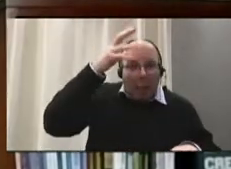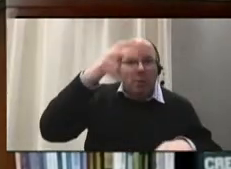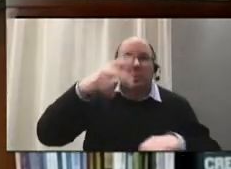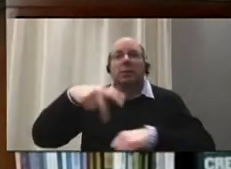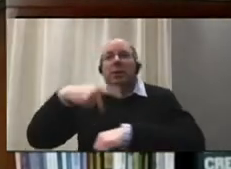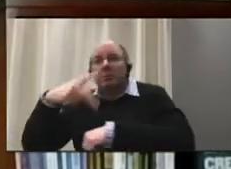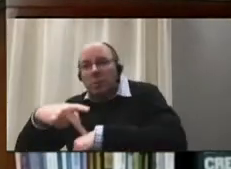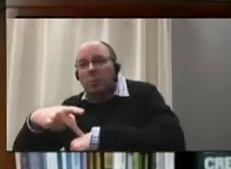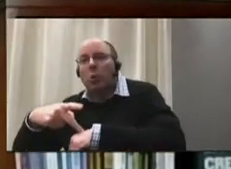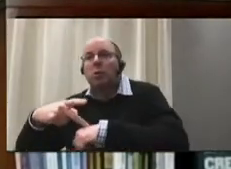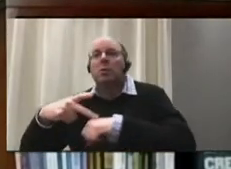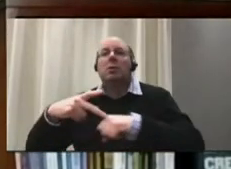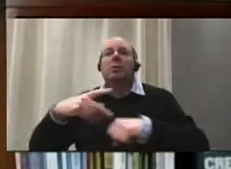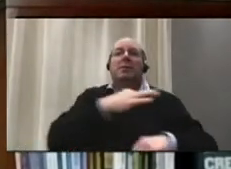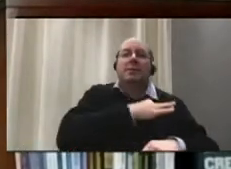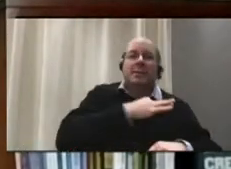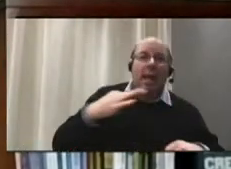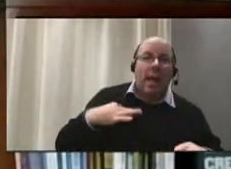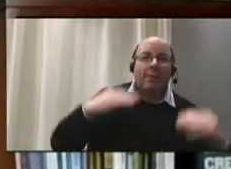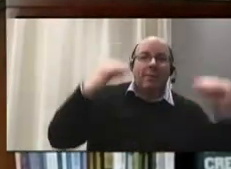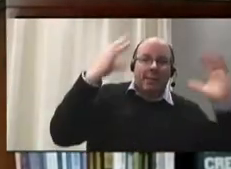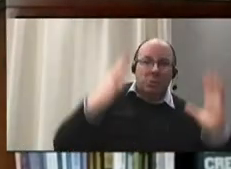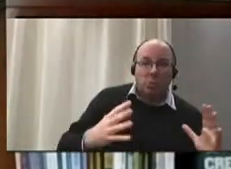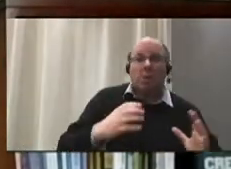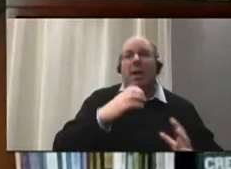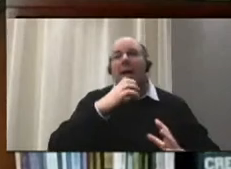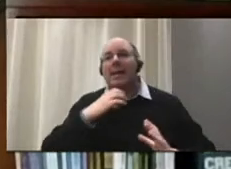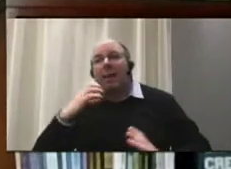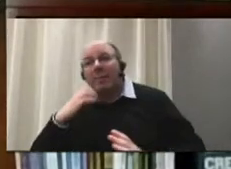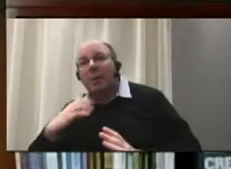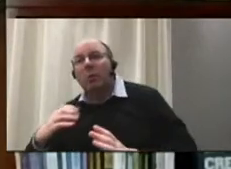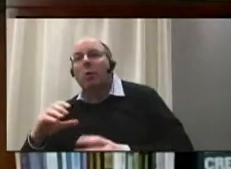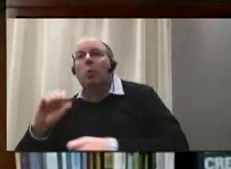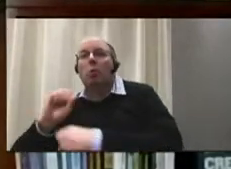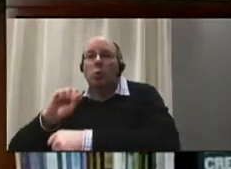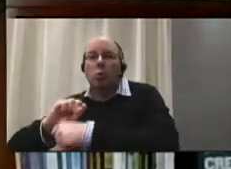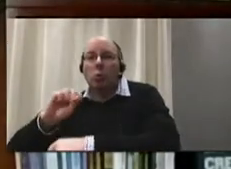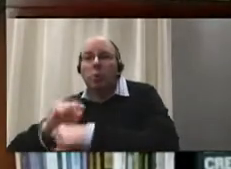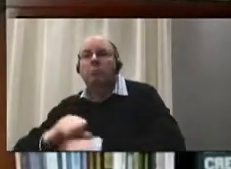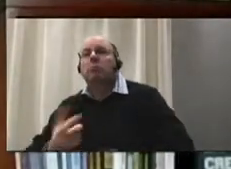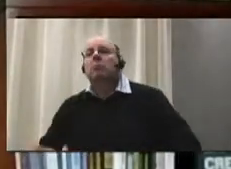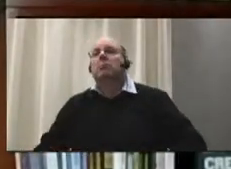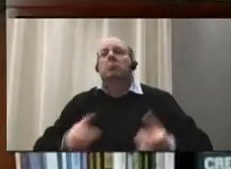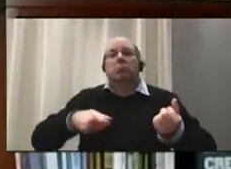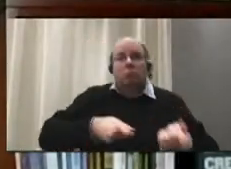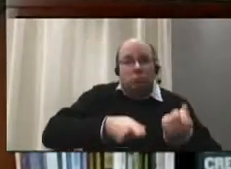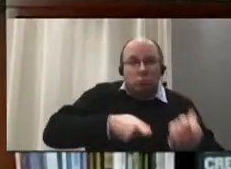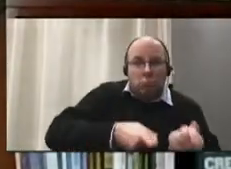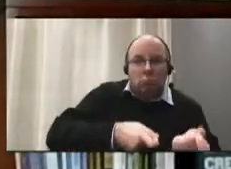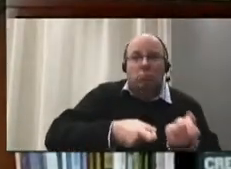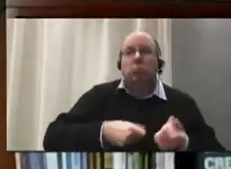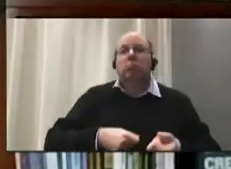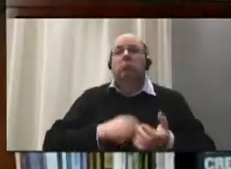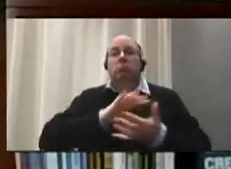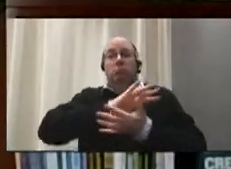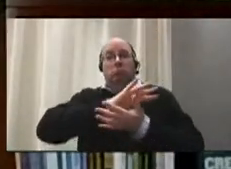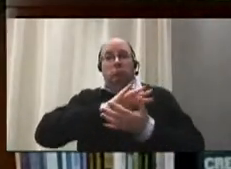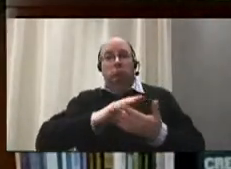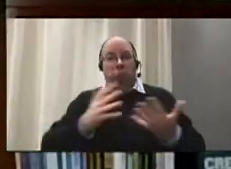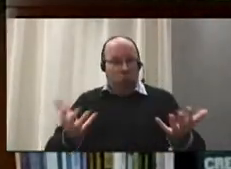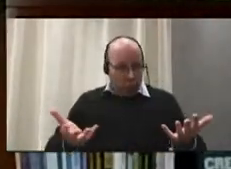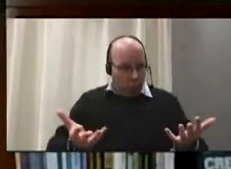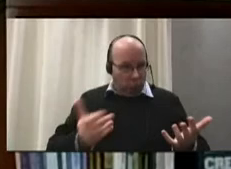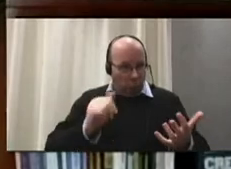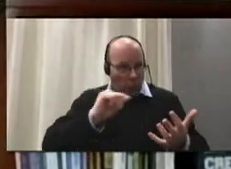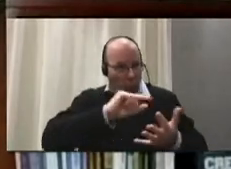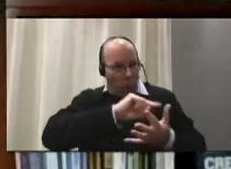building service workers, cafeteria workers, to come together and say, okay, with all of the conditions that are happening, how are we doing? And do we all see